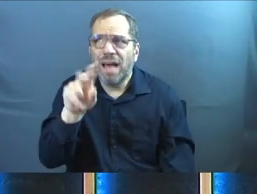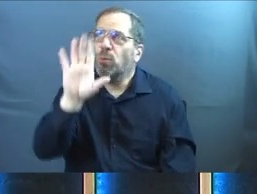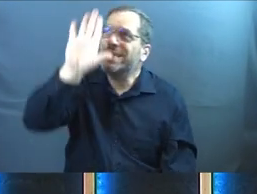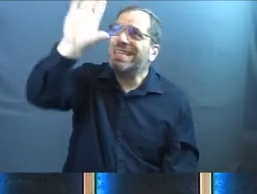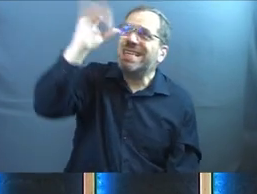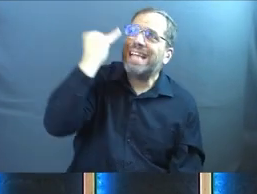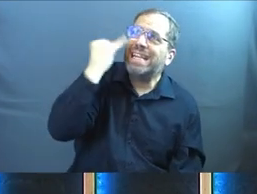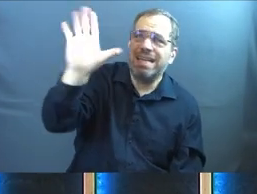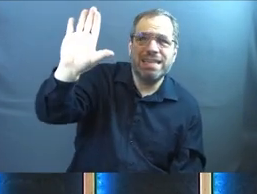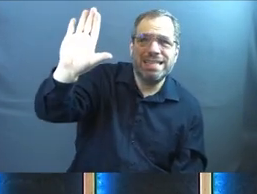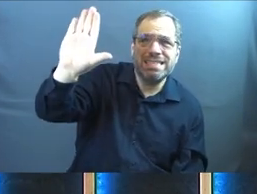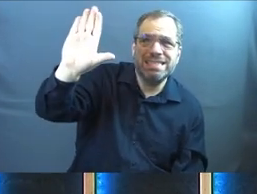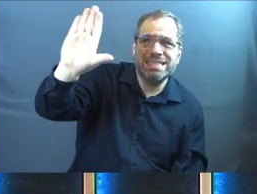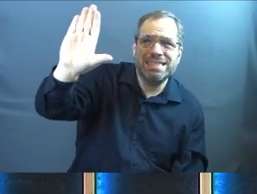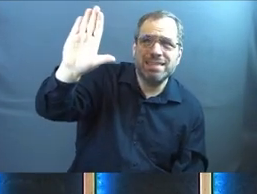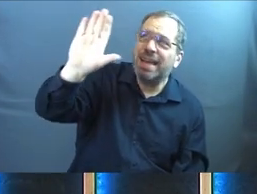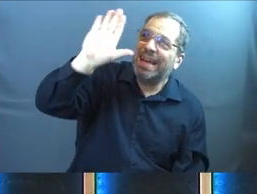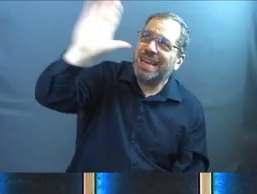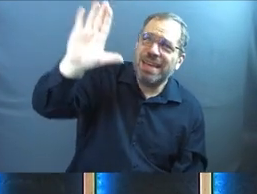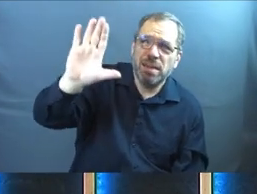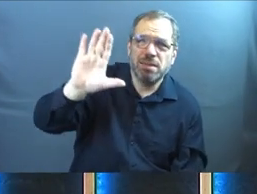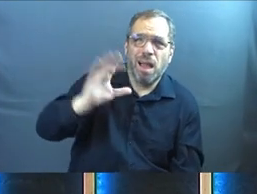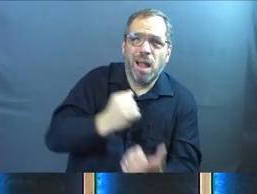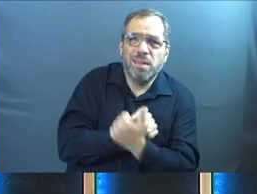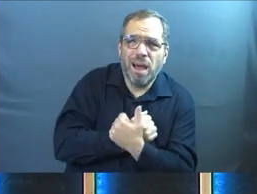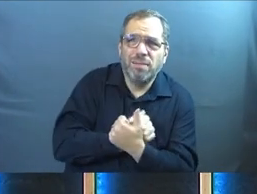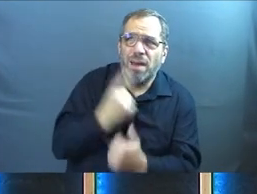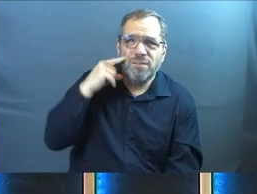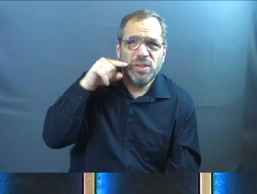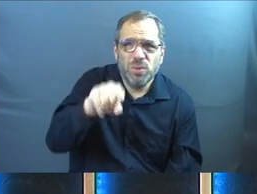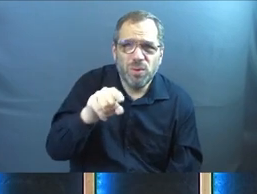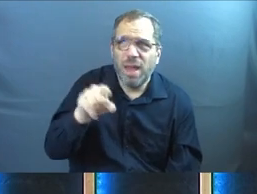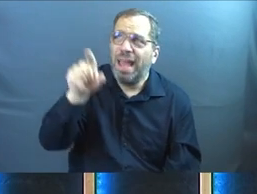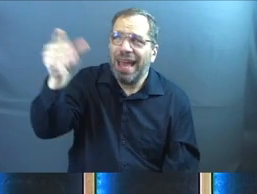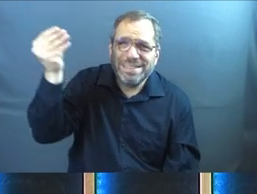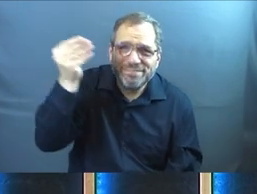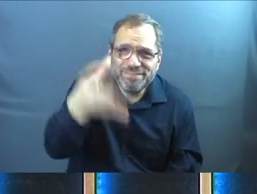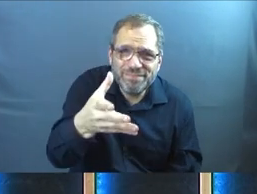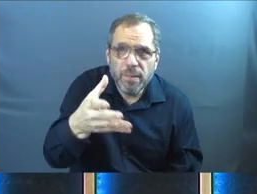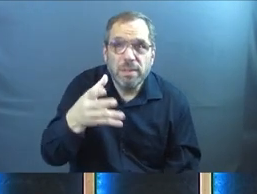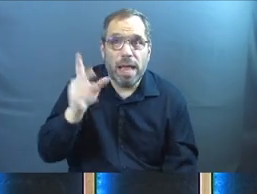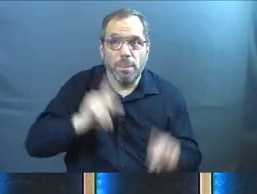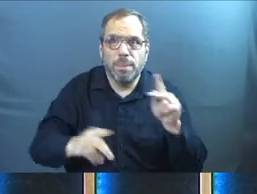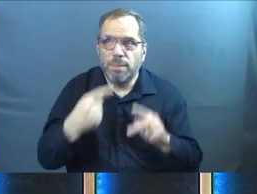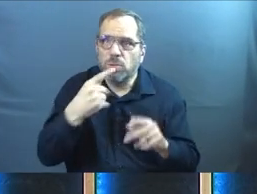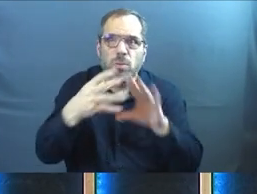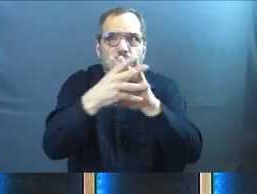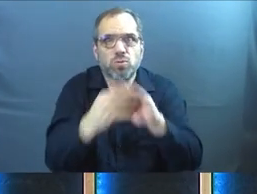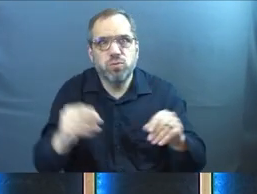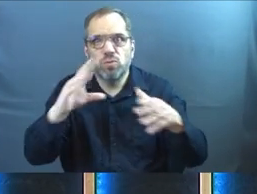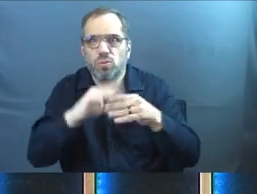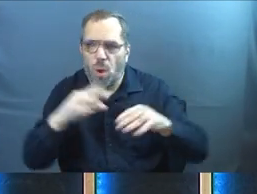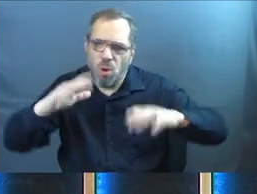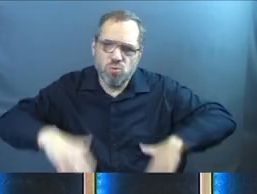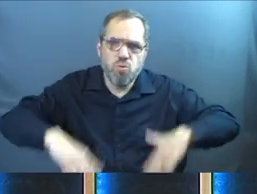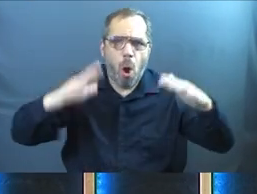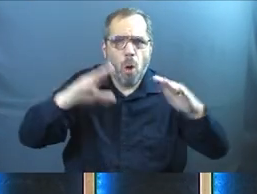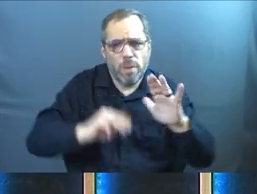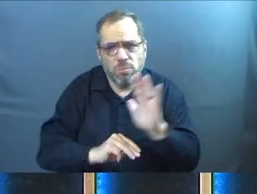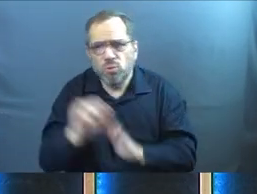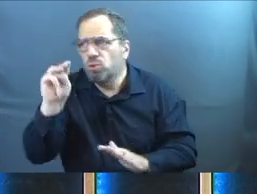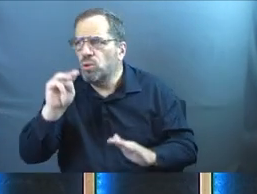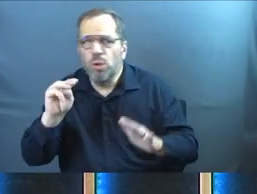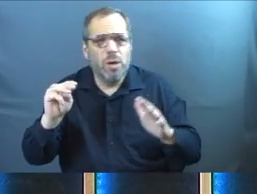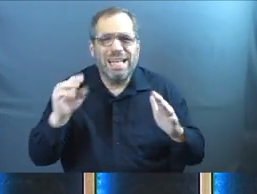idea. That all of love is what he had for you. And no matter if people have told you to grow up and